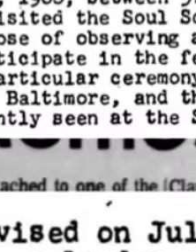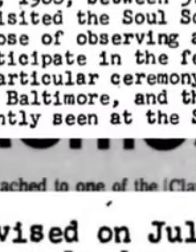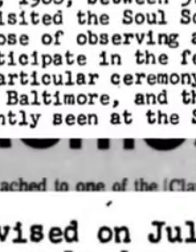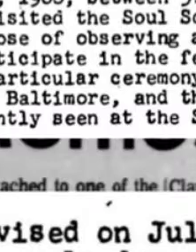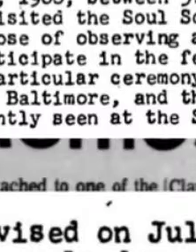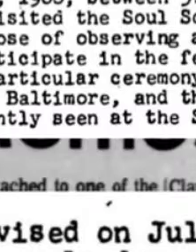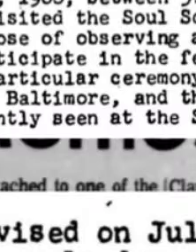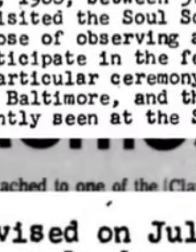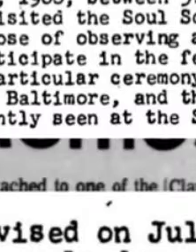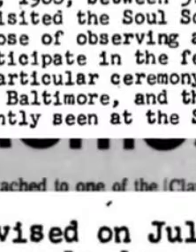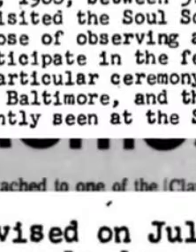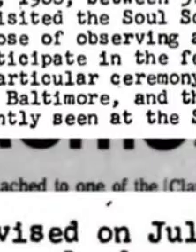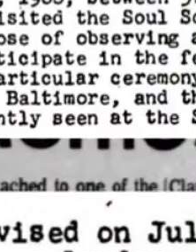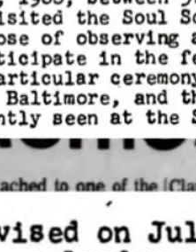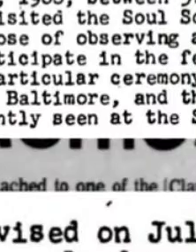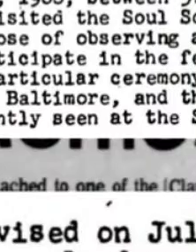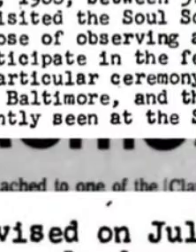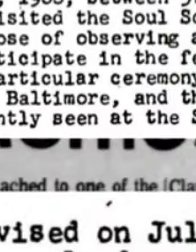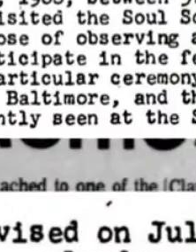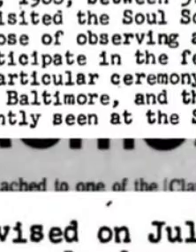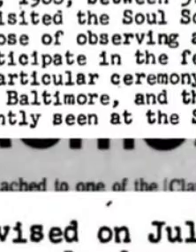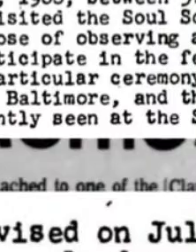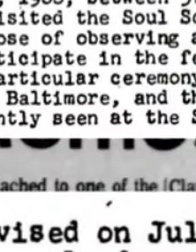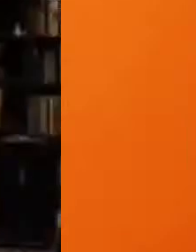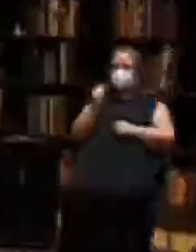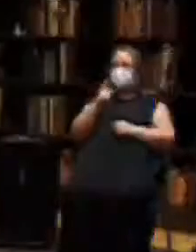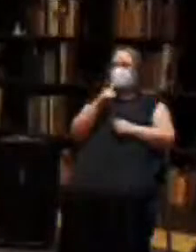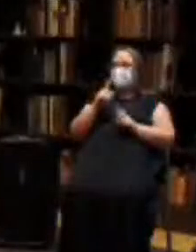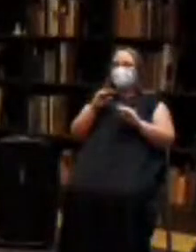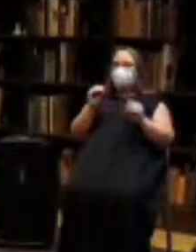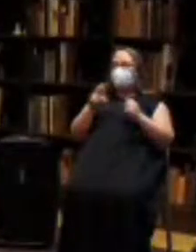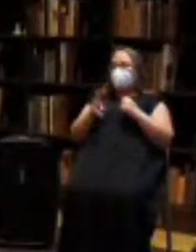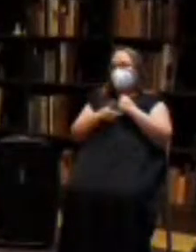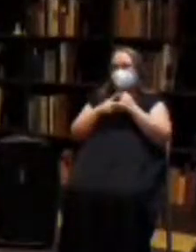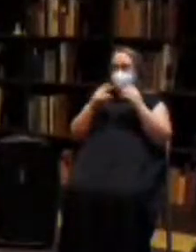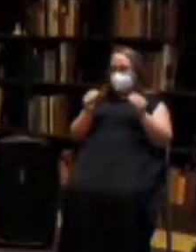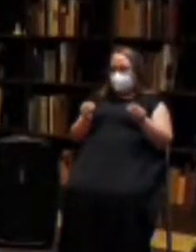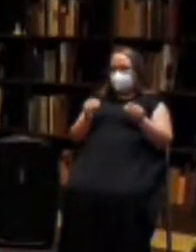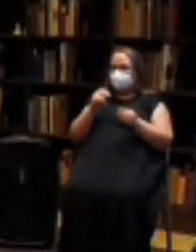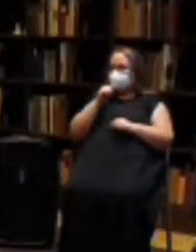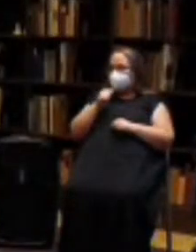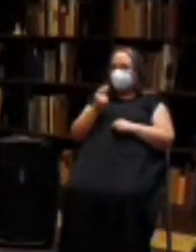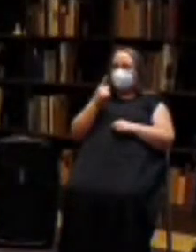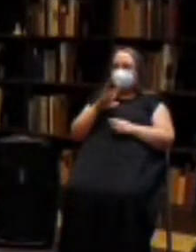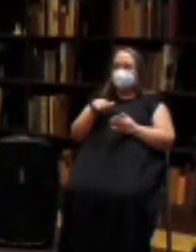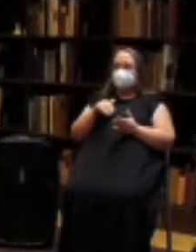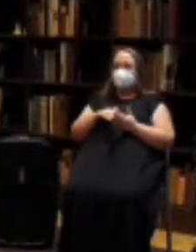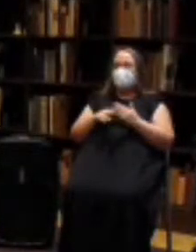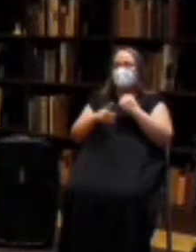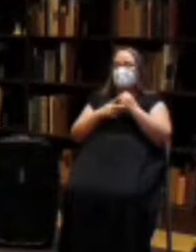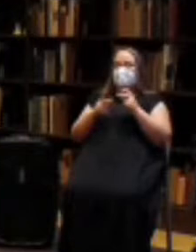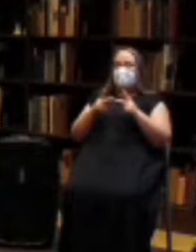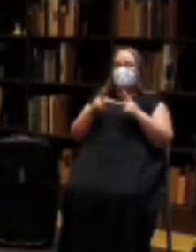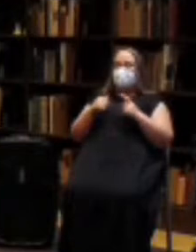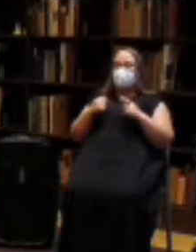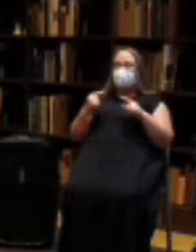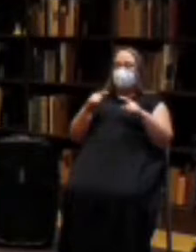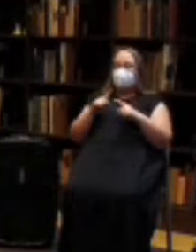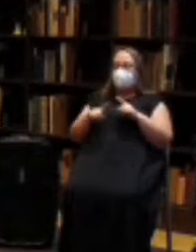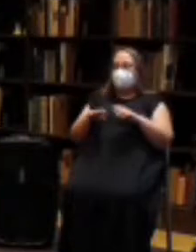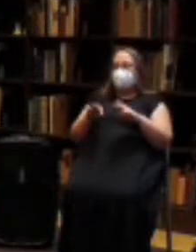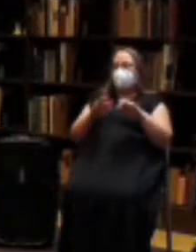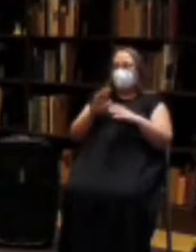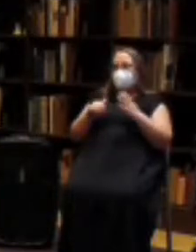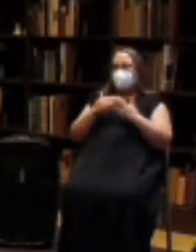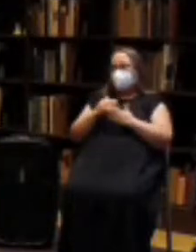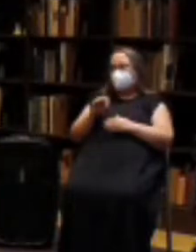it is really hard to research this because there are no archives. There's not one sort of central archival place that I can go to and find